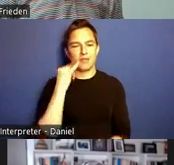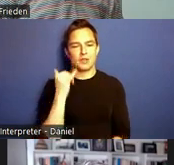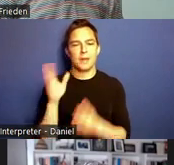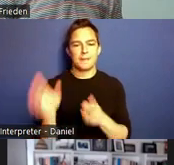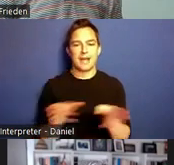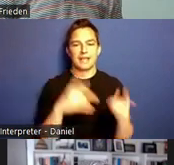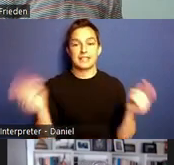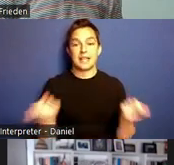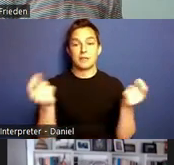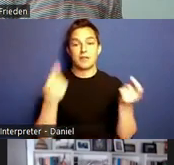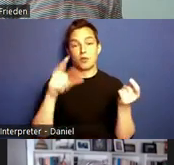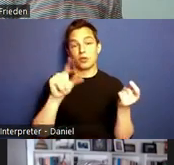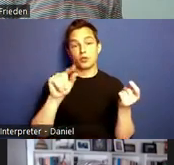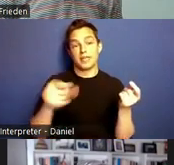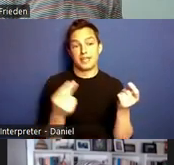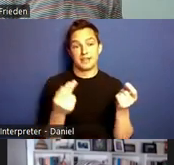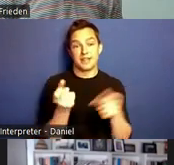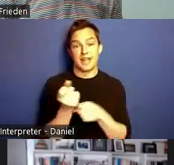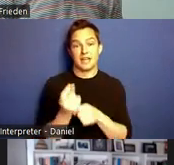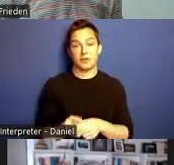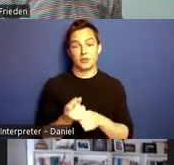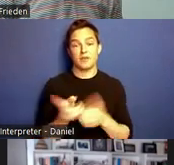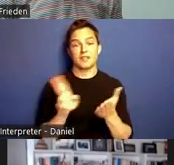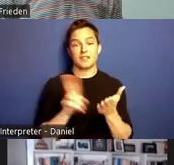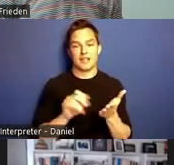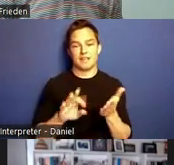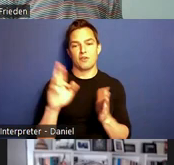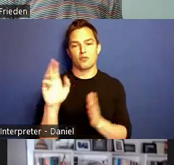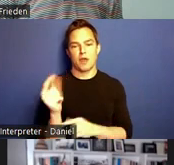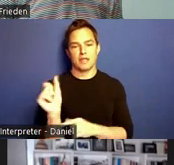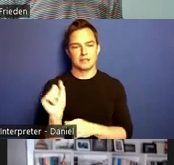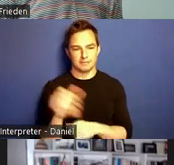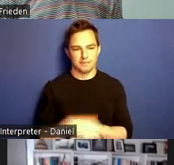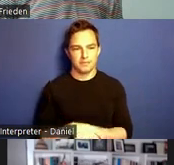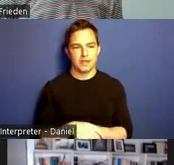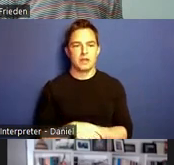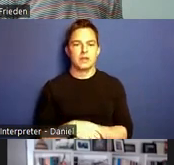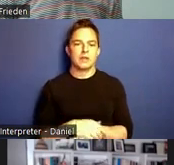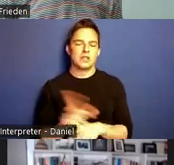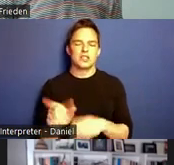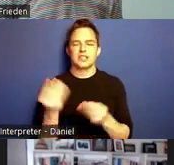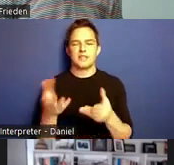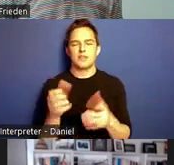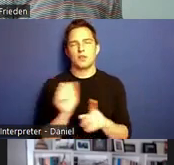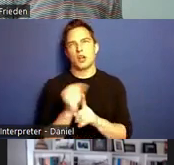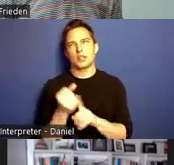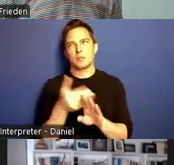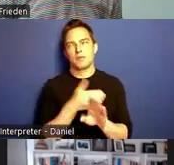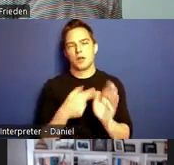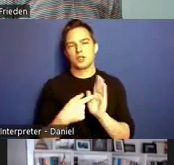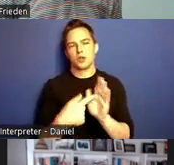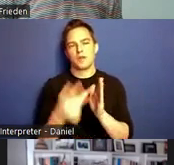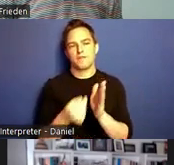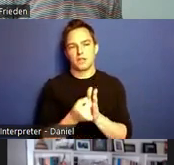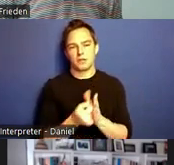for the 20th anniversary of the signing of the regulations. So just let me give you a little bit of context before we show the video.